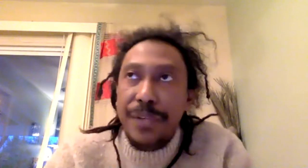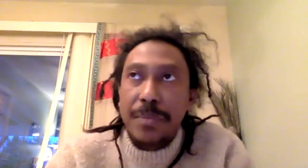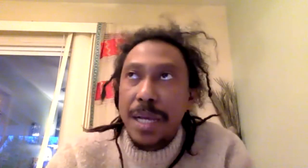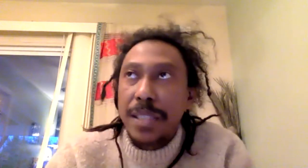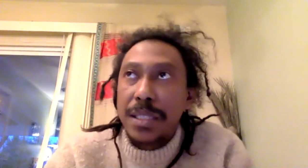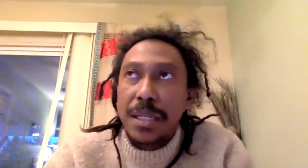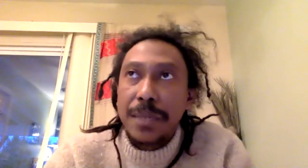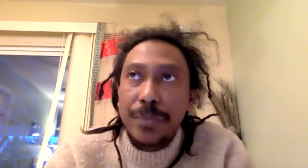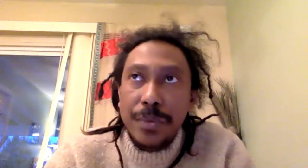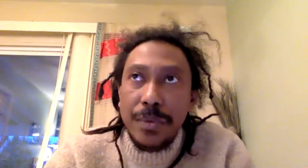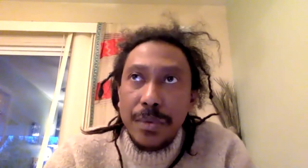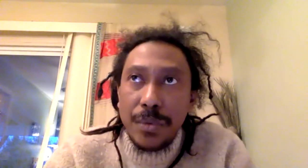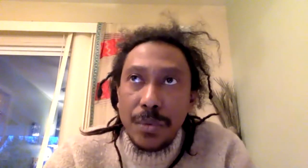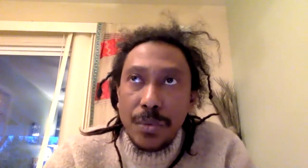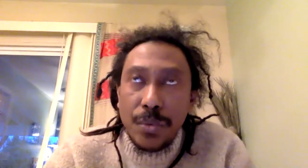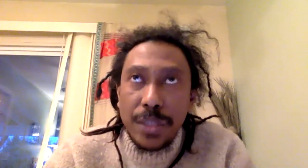in Madagascar,